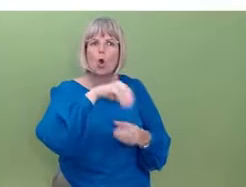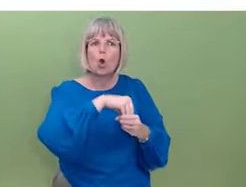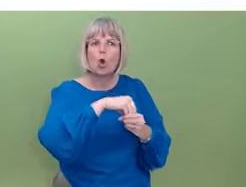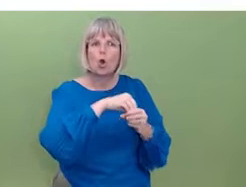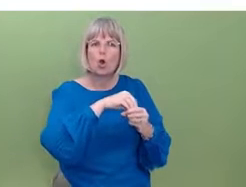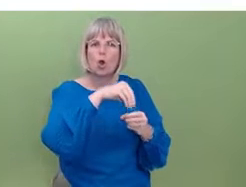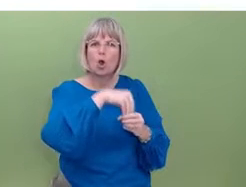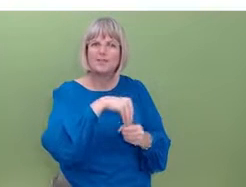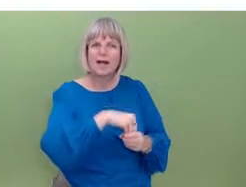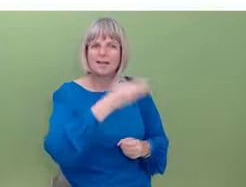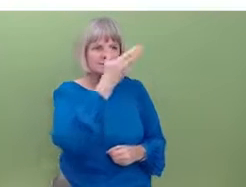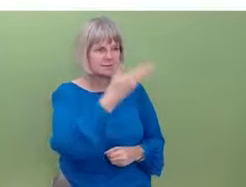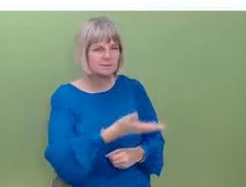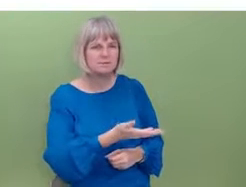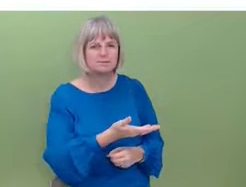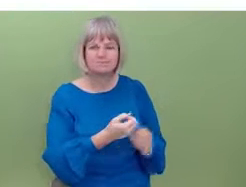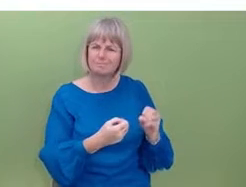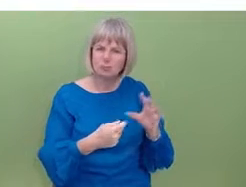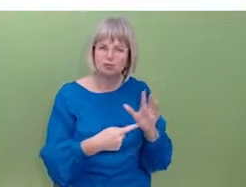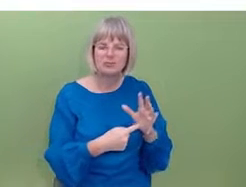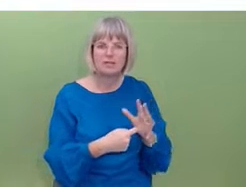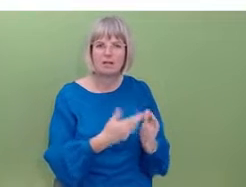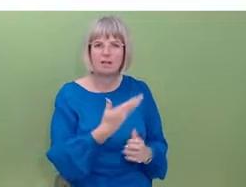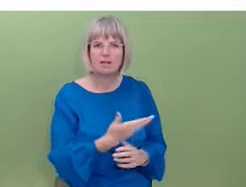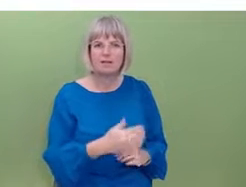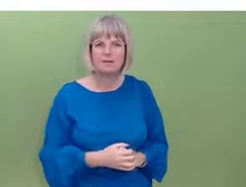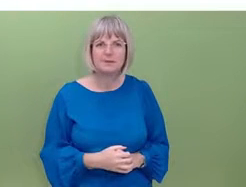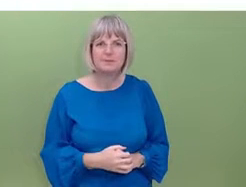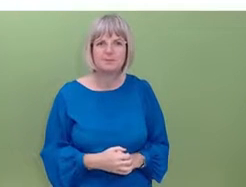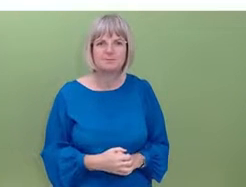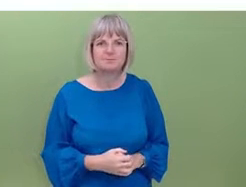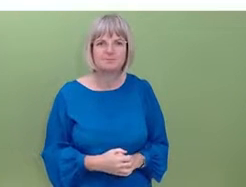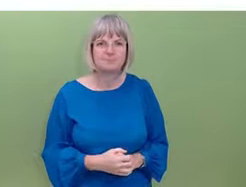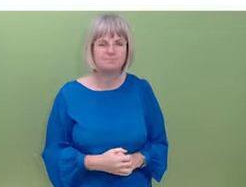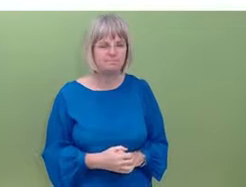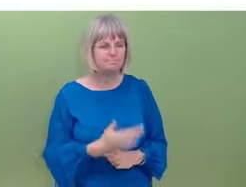critical, really. As Holly alluded to, and as Peter alluded to,